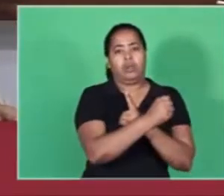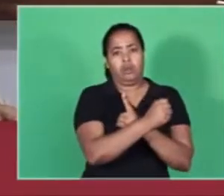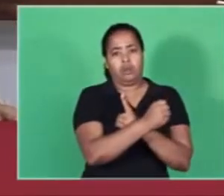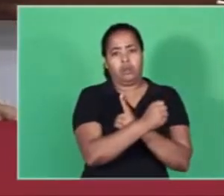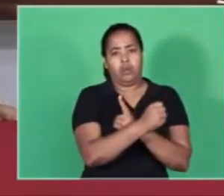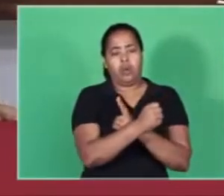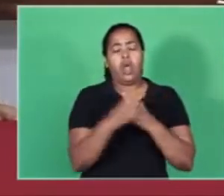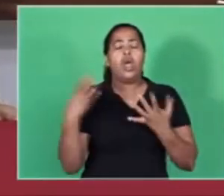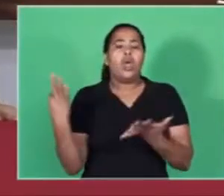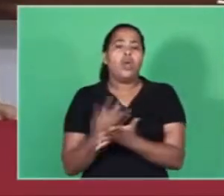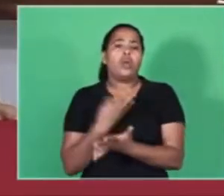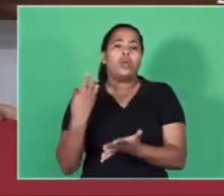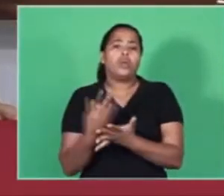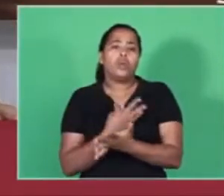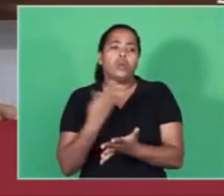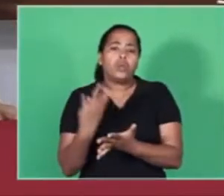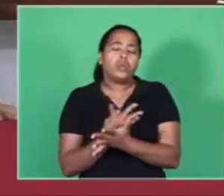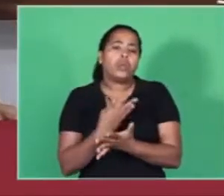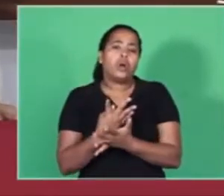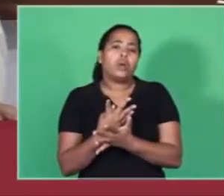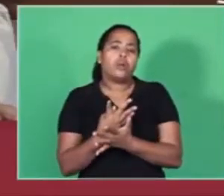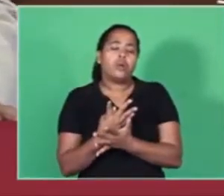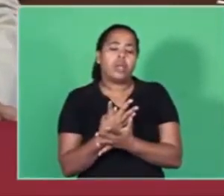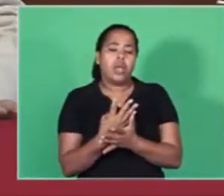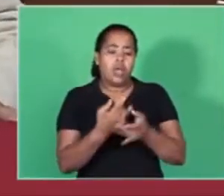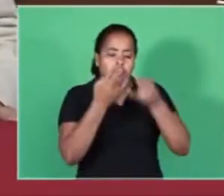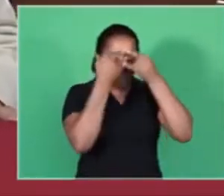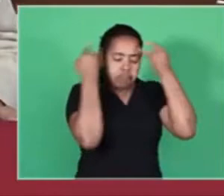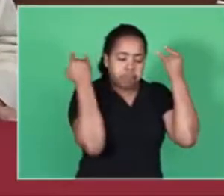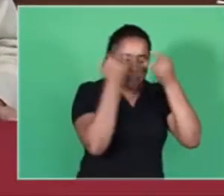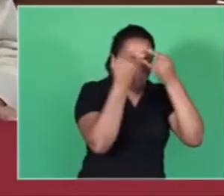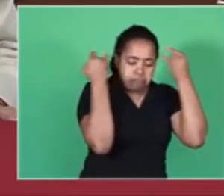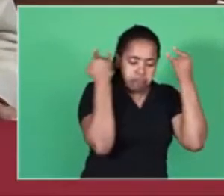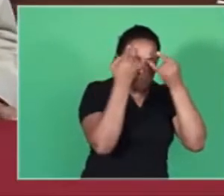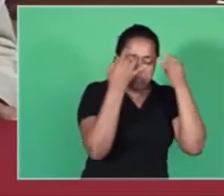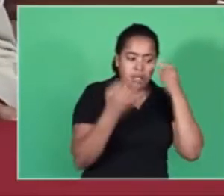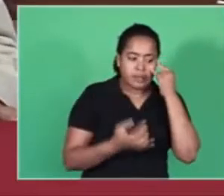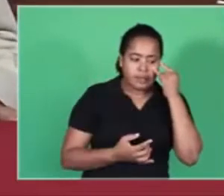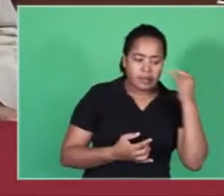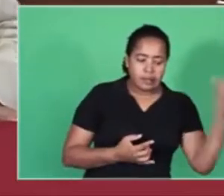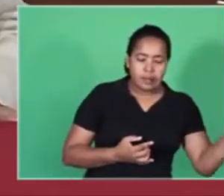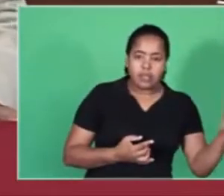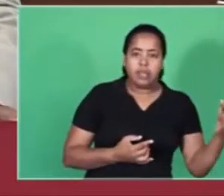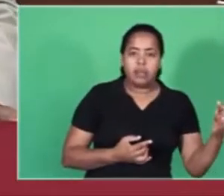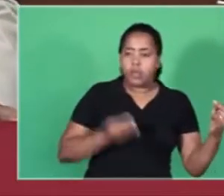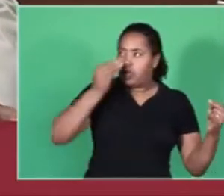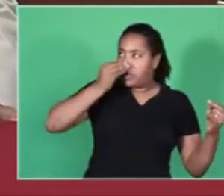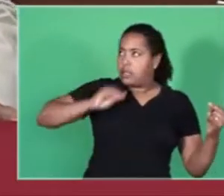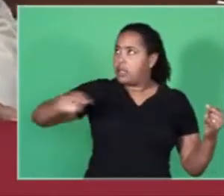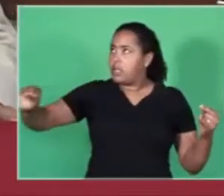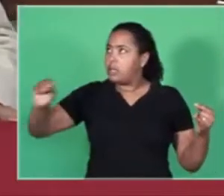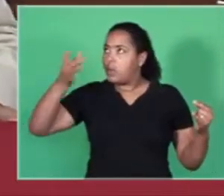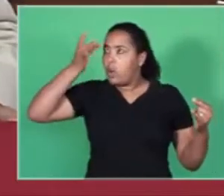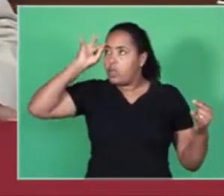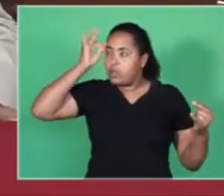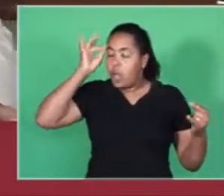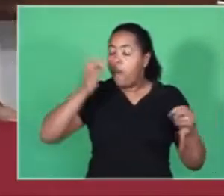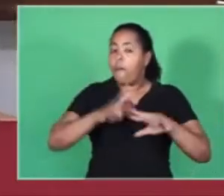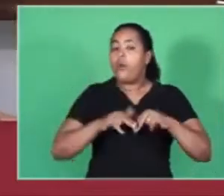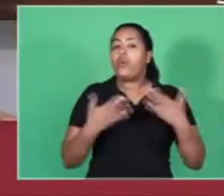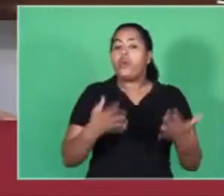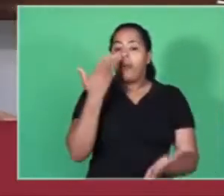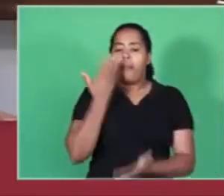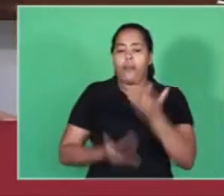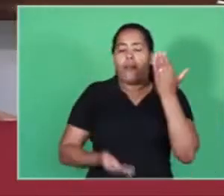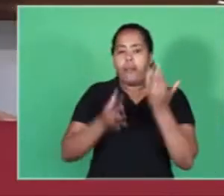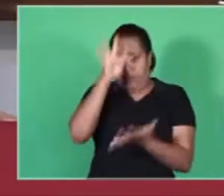you know where he went? He went to the material side. He didn't go to the spiritual. Do you know why? Because he lost the